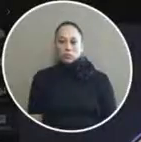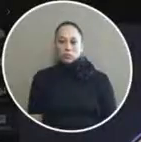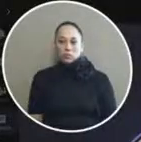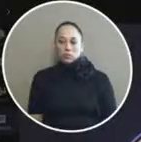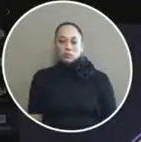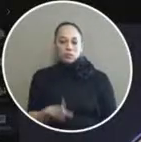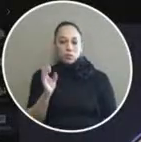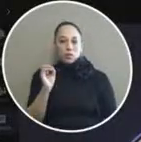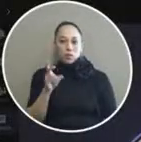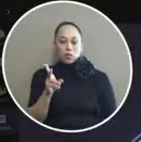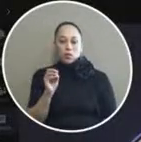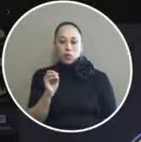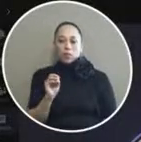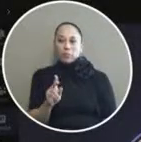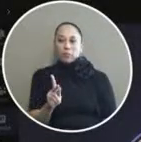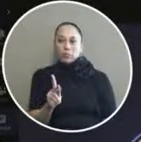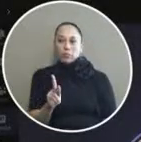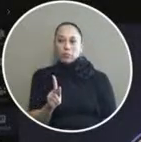Okay.